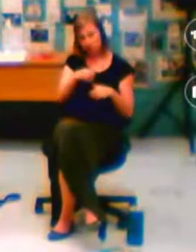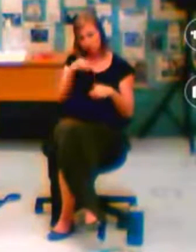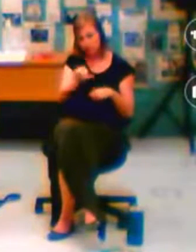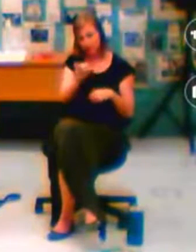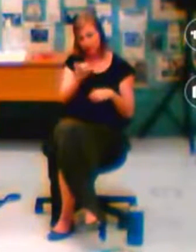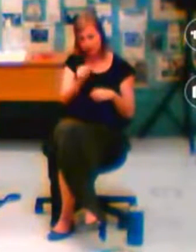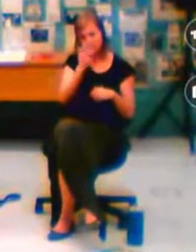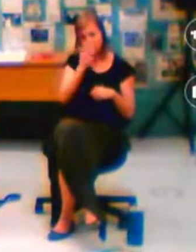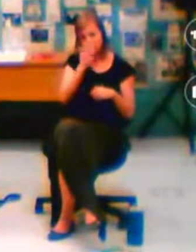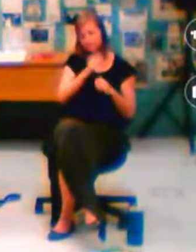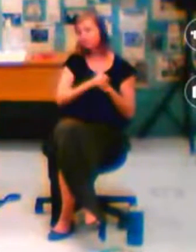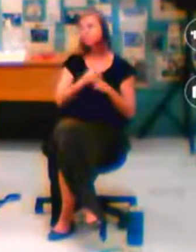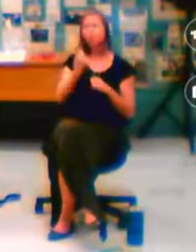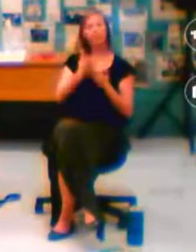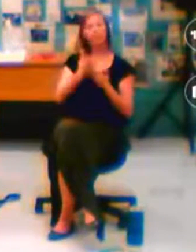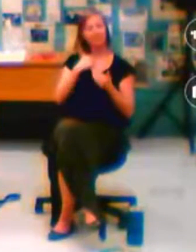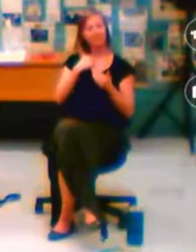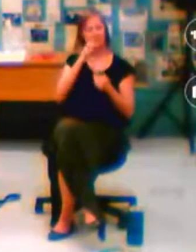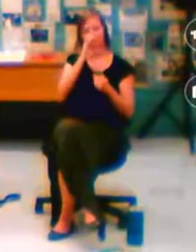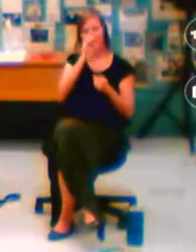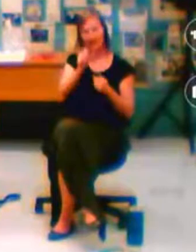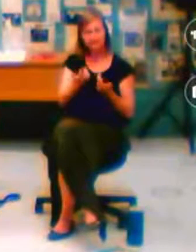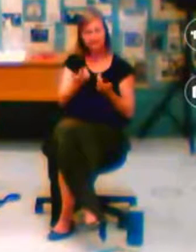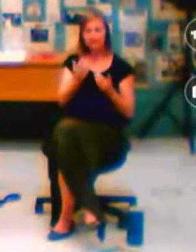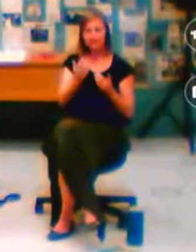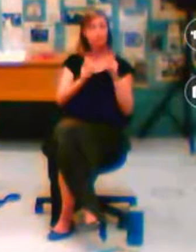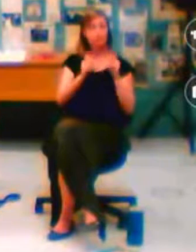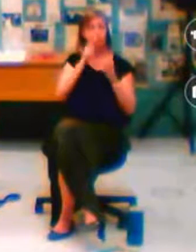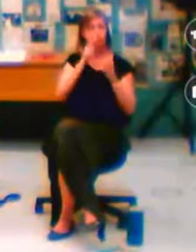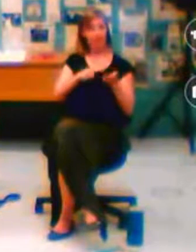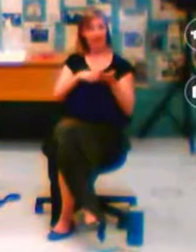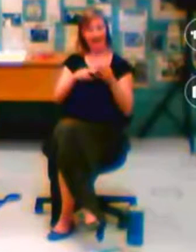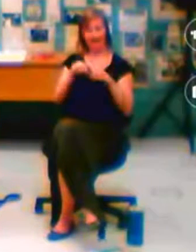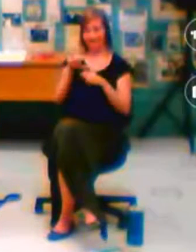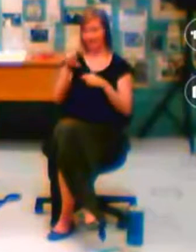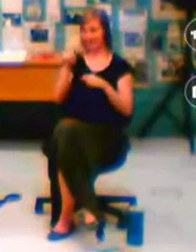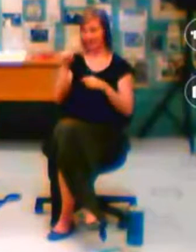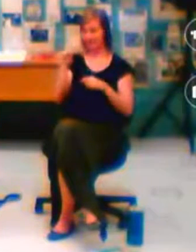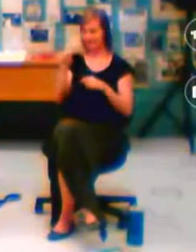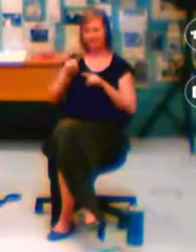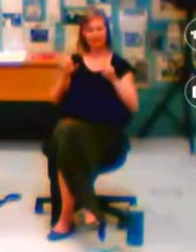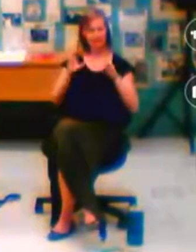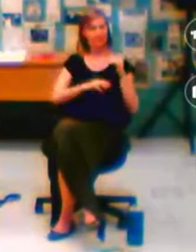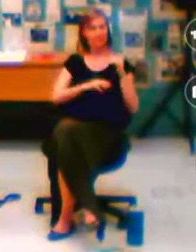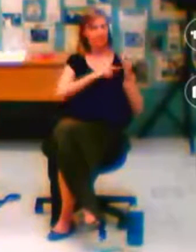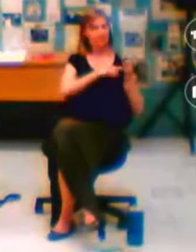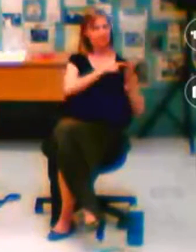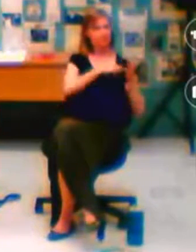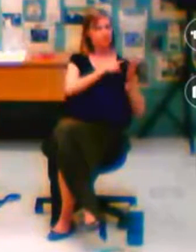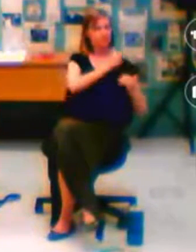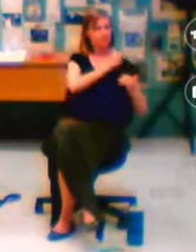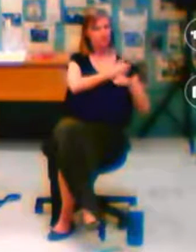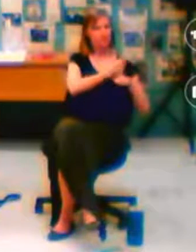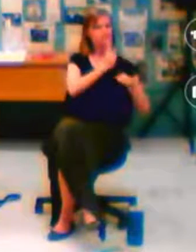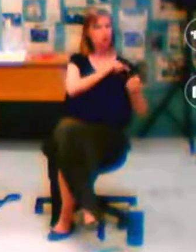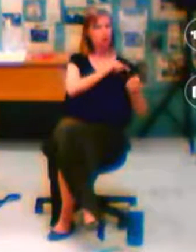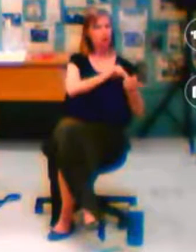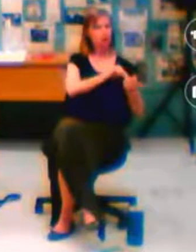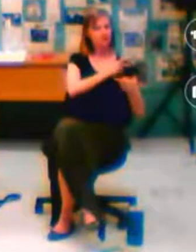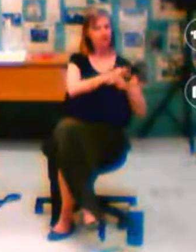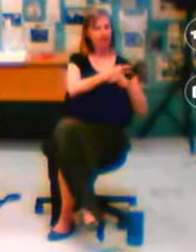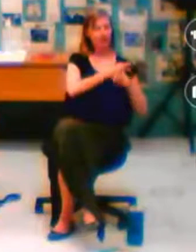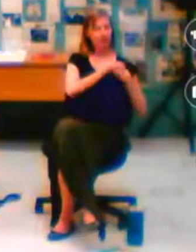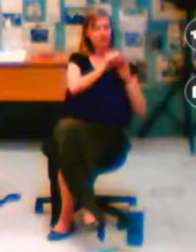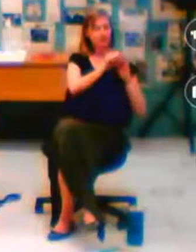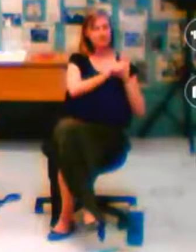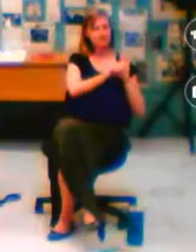it's a pretty big reform, but you know, people like talking tiny. Just by letting free people spend a certain amount of money that the state's going to spend anyway, the way they need to spend